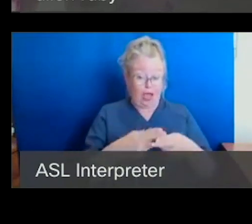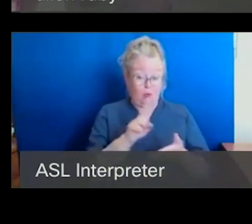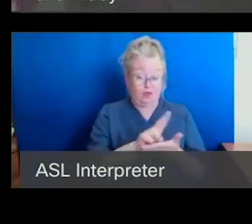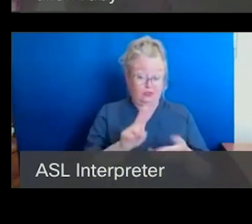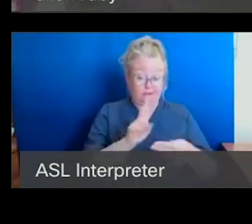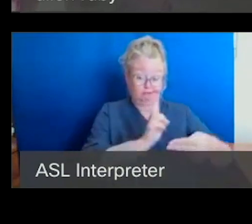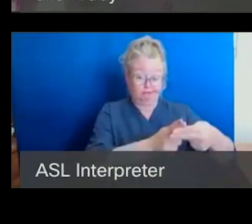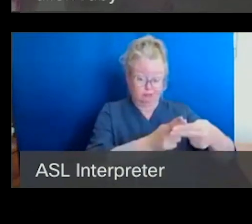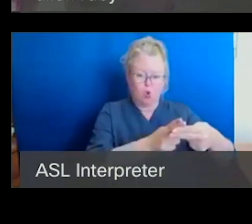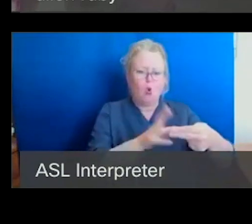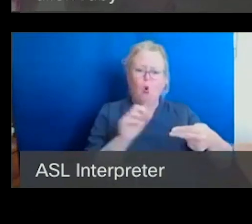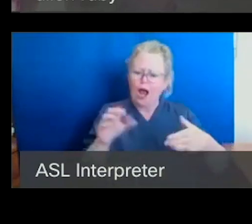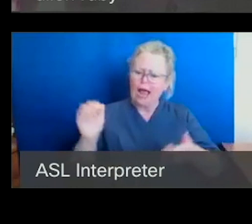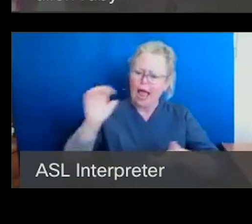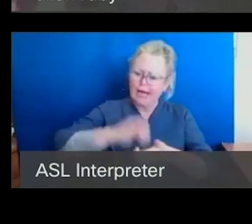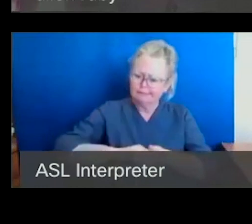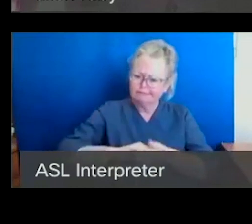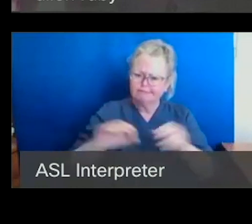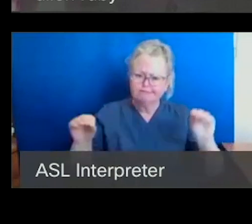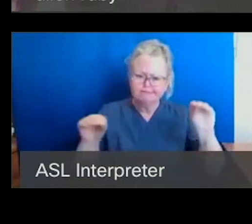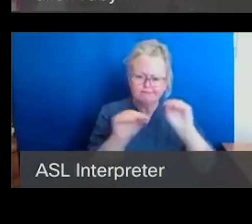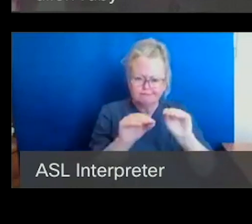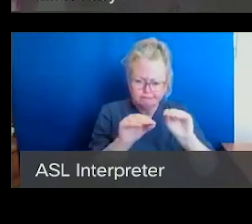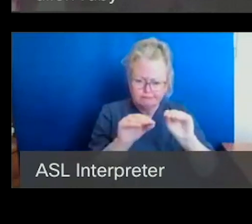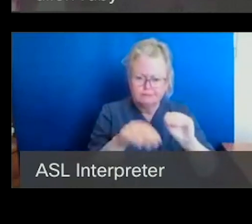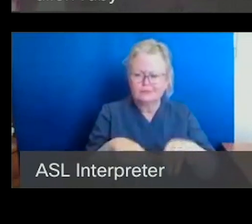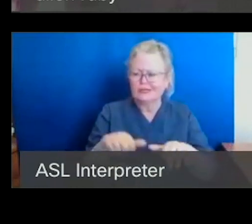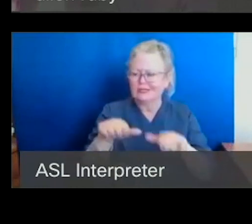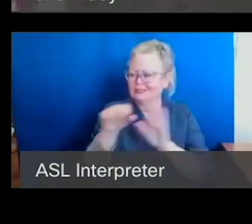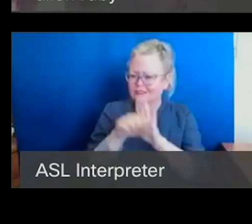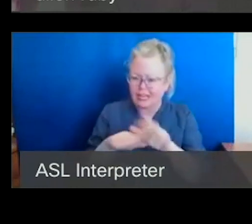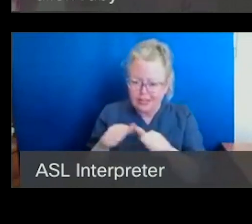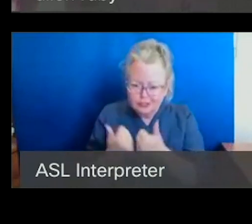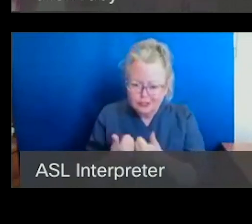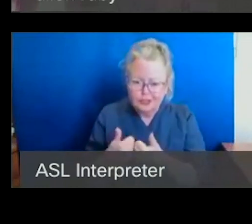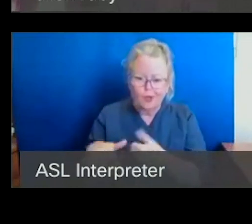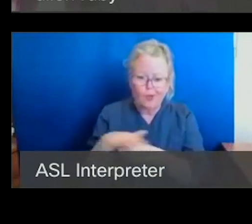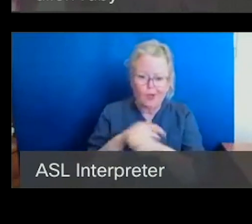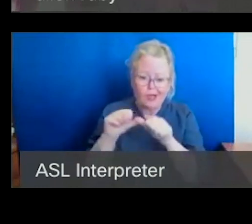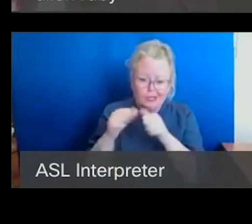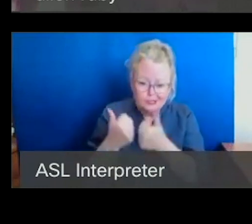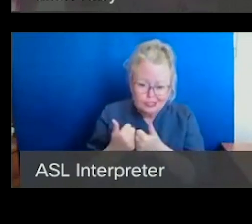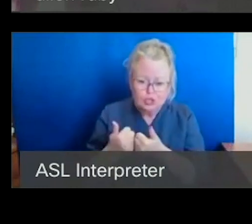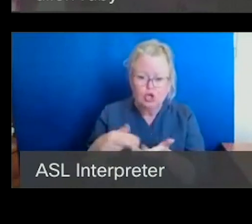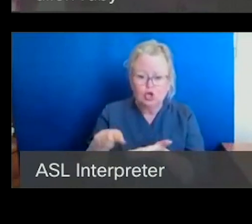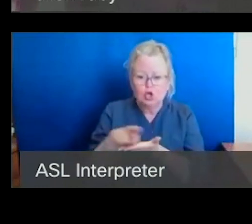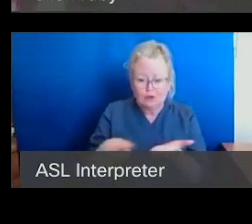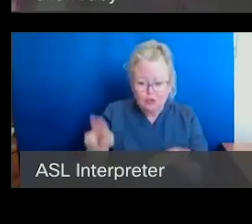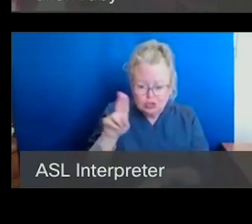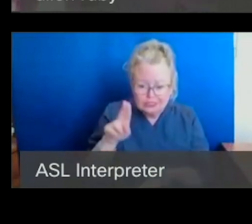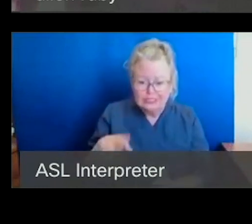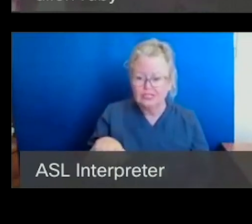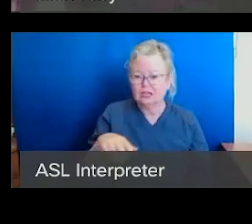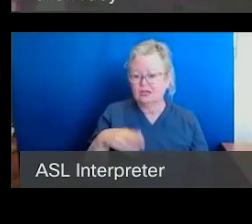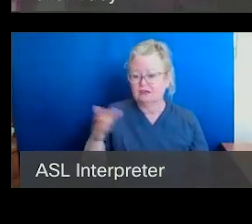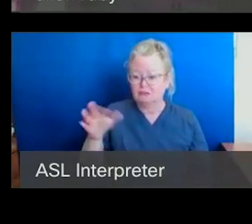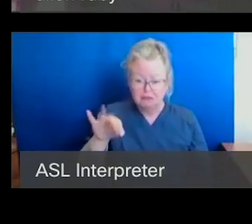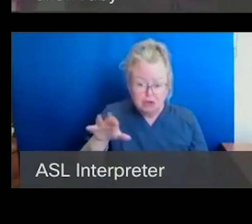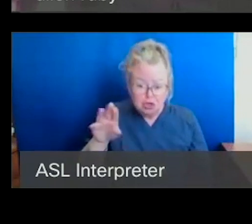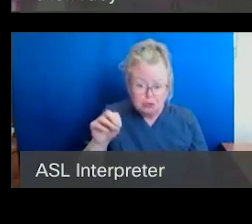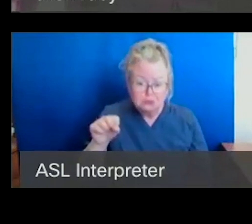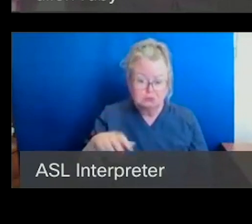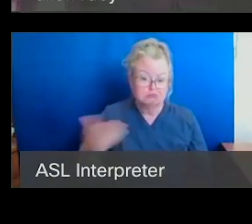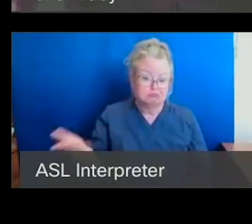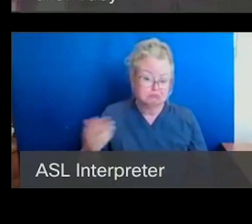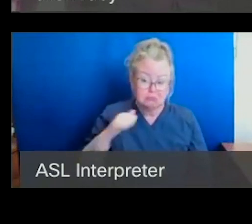such as state agencies, local education agencies, universities, firms, and other non-governmental organizations.